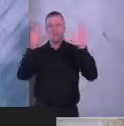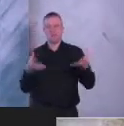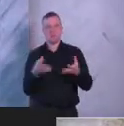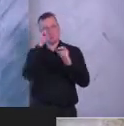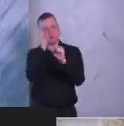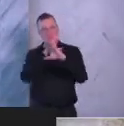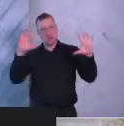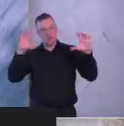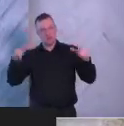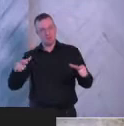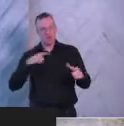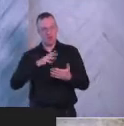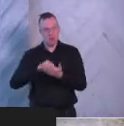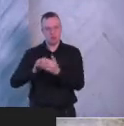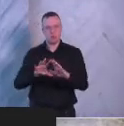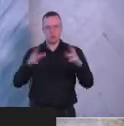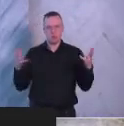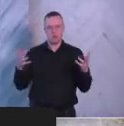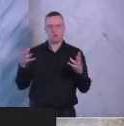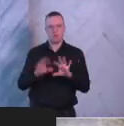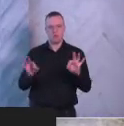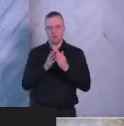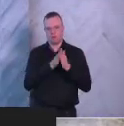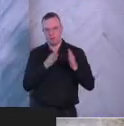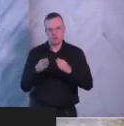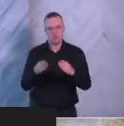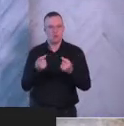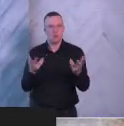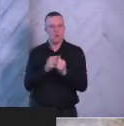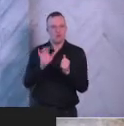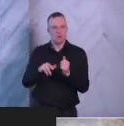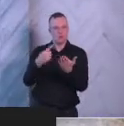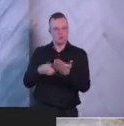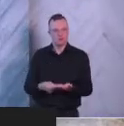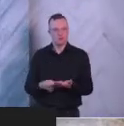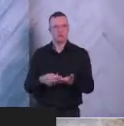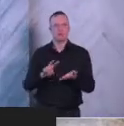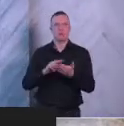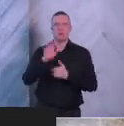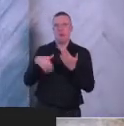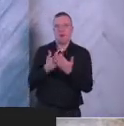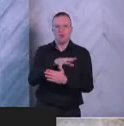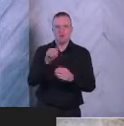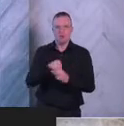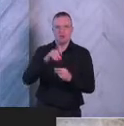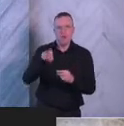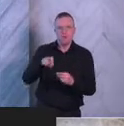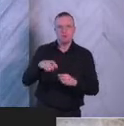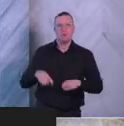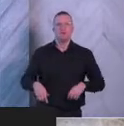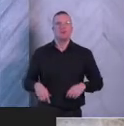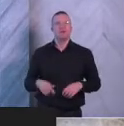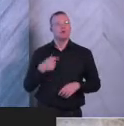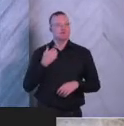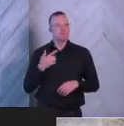learned so much of where we need to go with this discussion. And so it needs to be all inclusive. I think